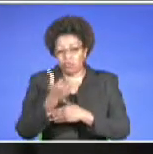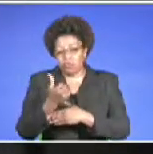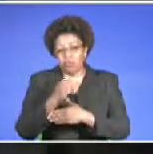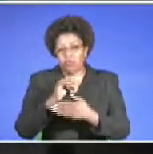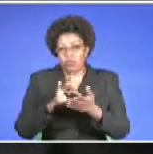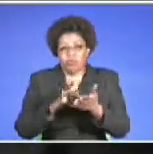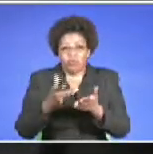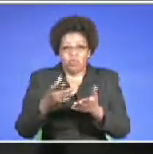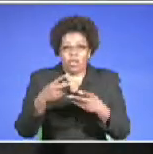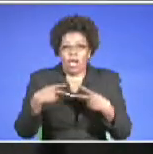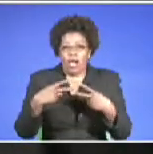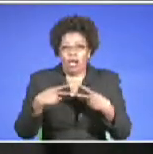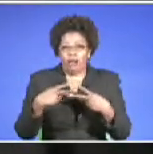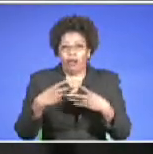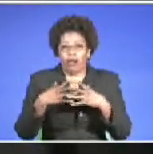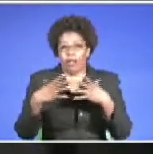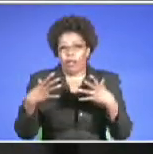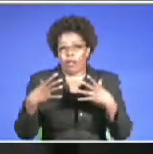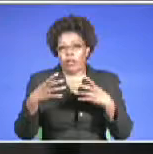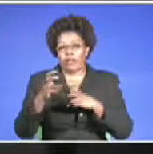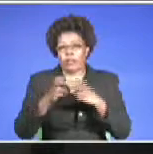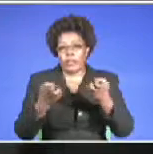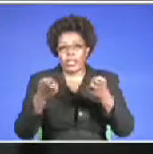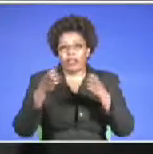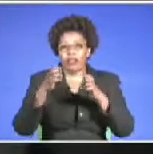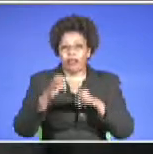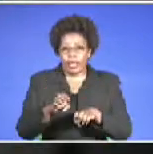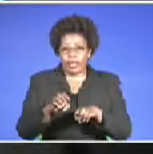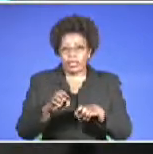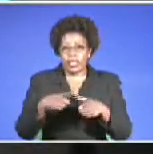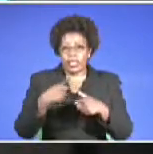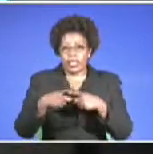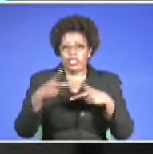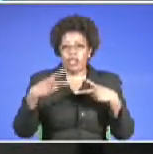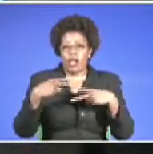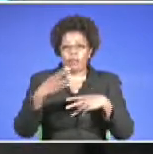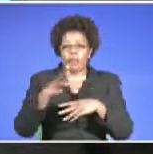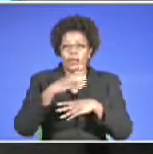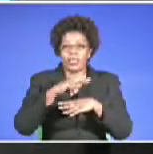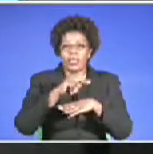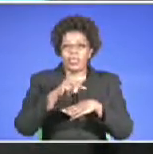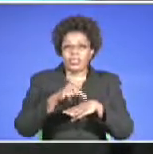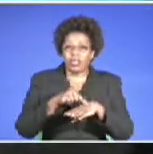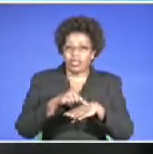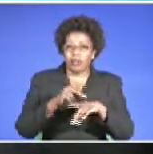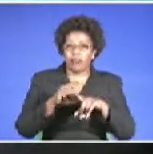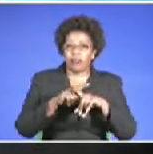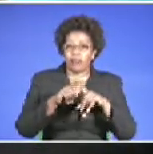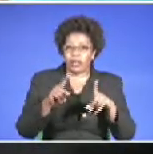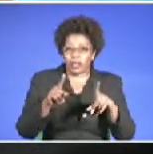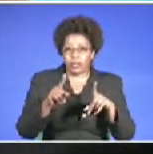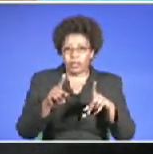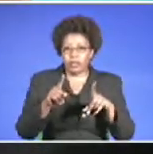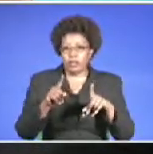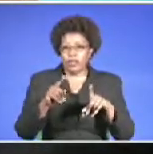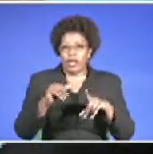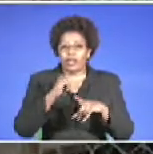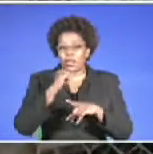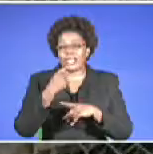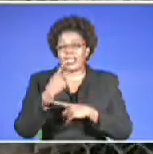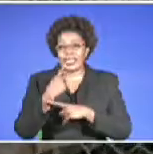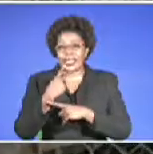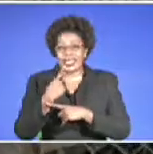had a lot of competing events. Of course, then you had Mother Nature, but I wouldn't say